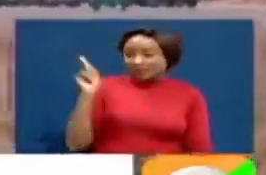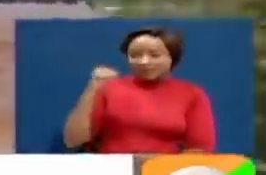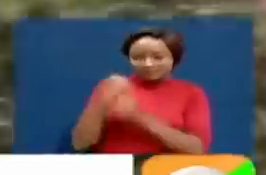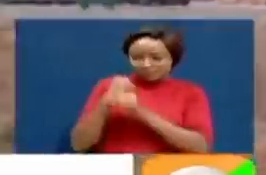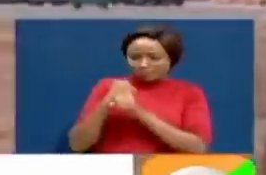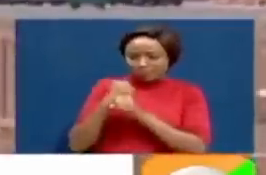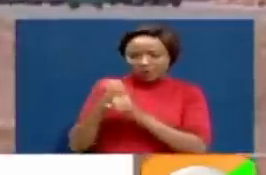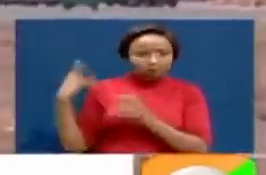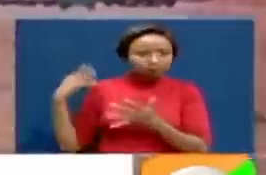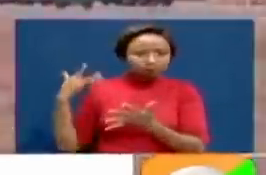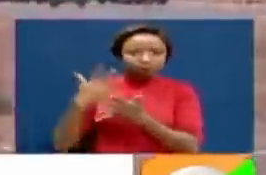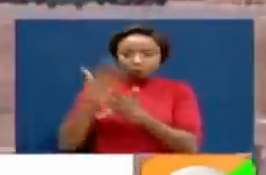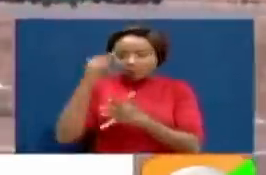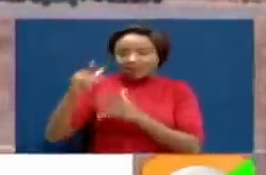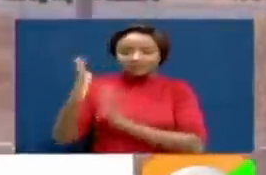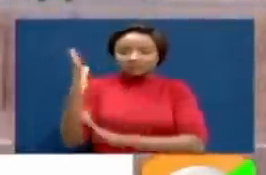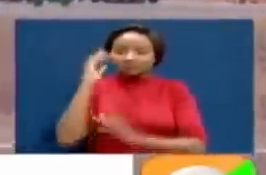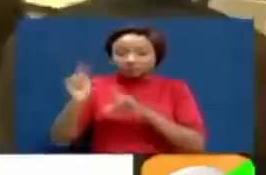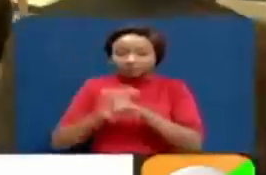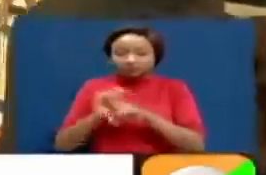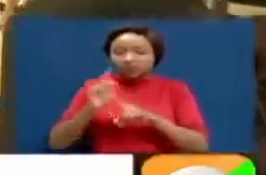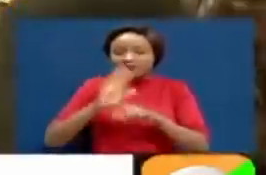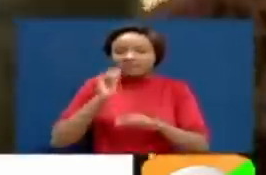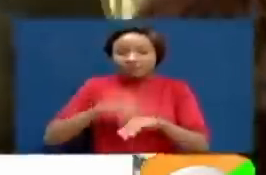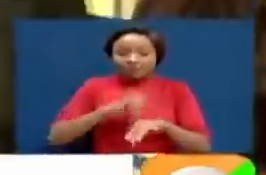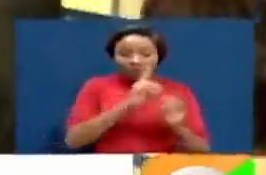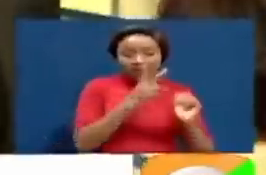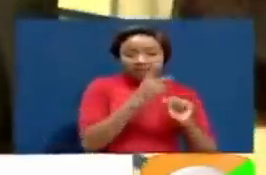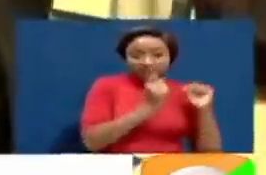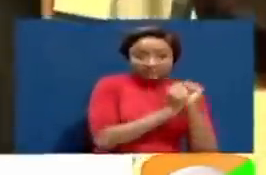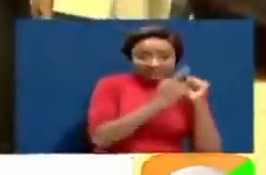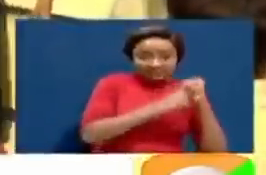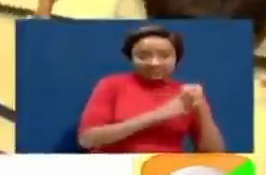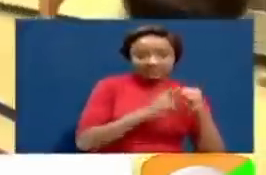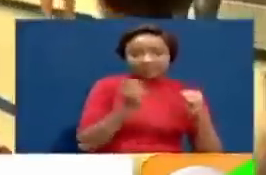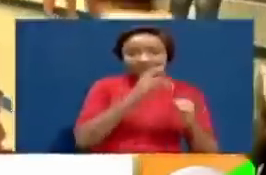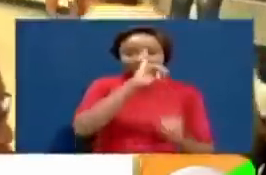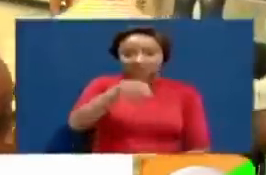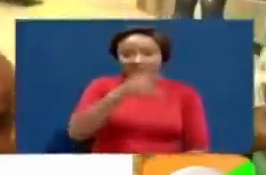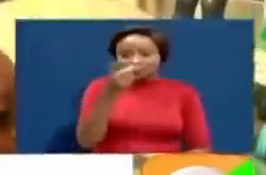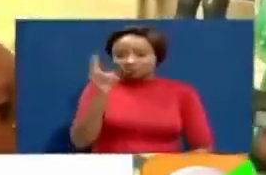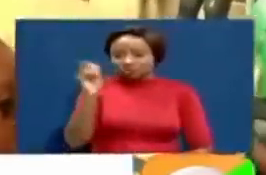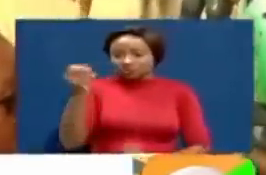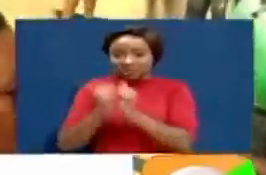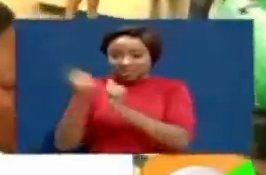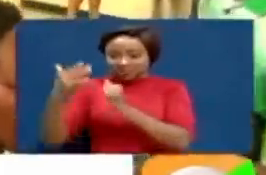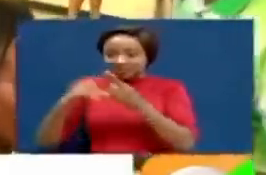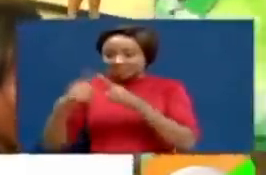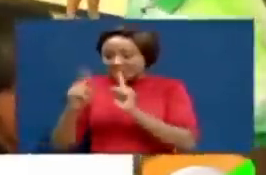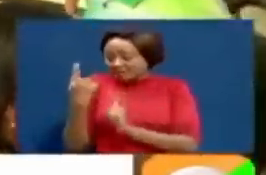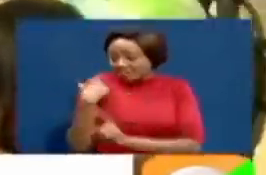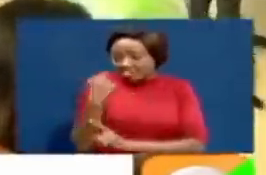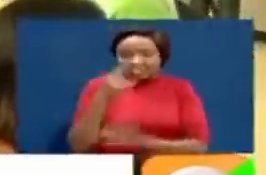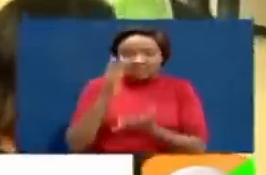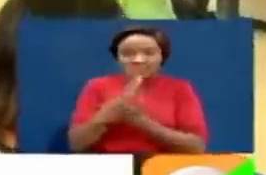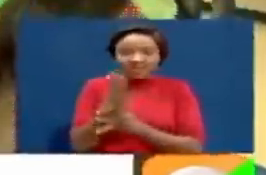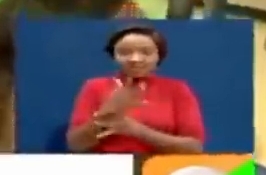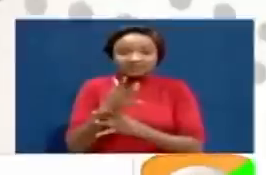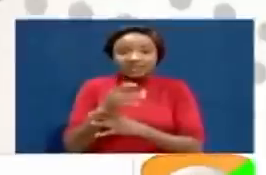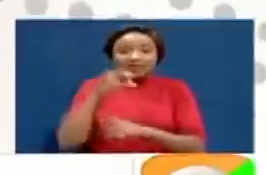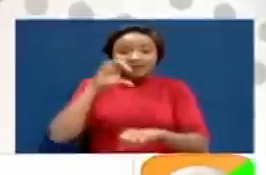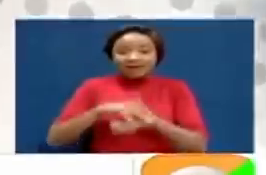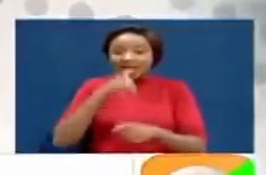as a trained security agent since the 16th of January 2019, but on Thursday, he received a suspension